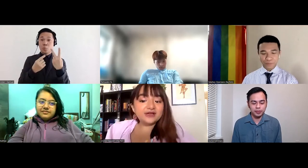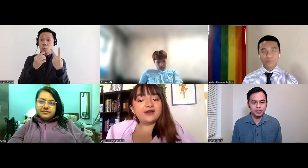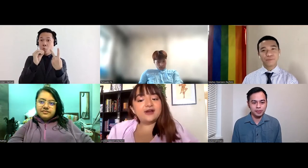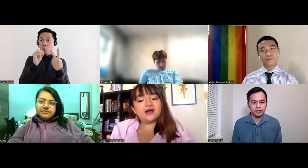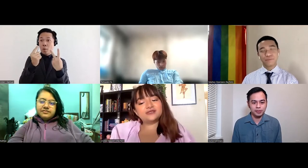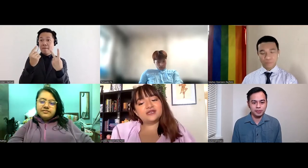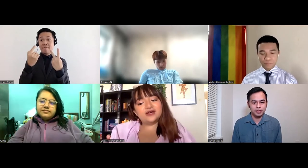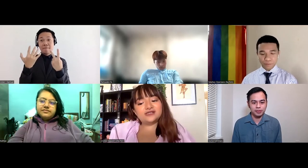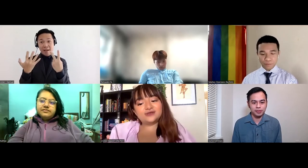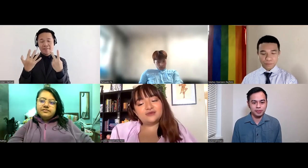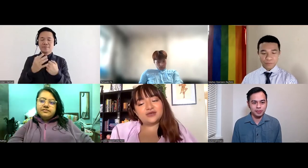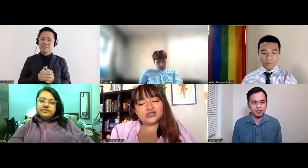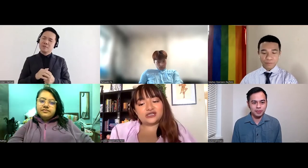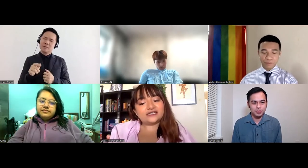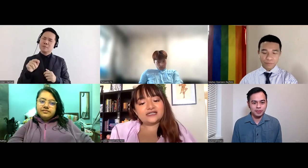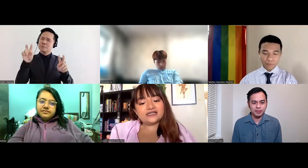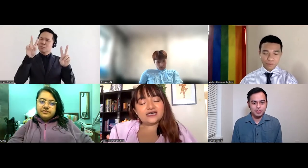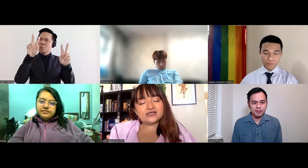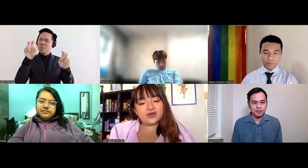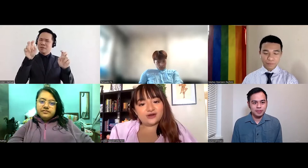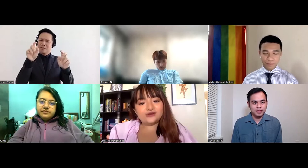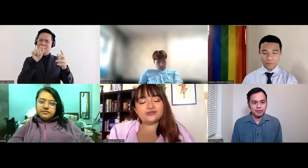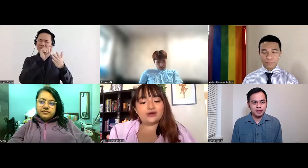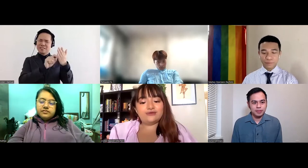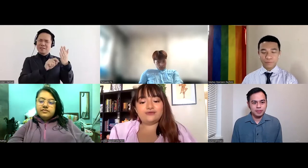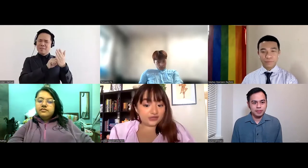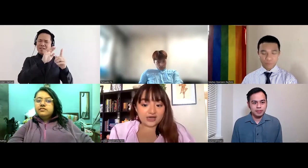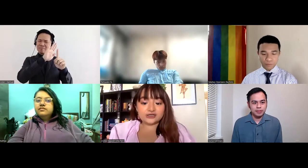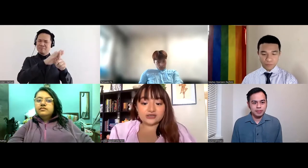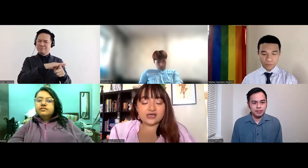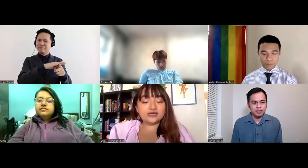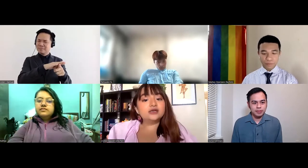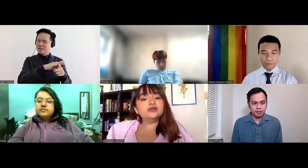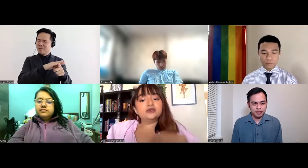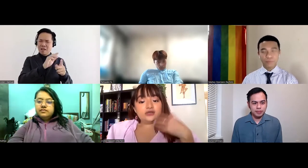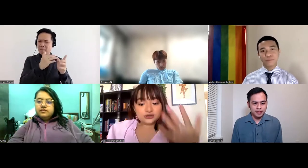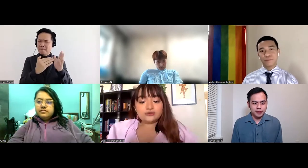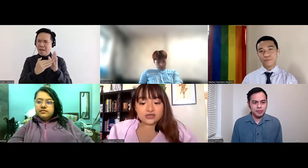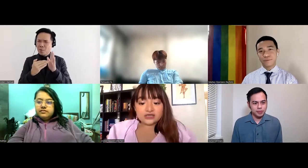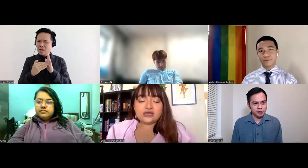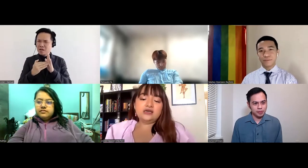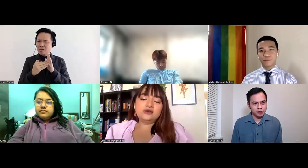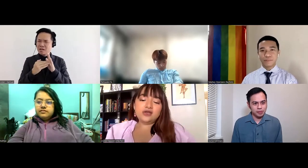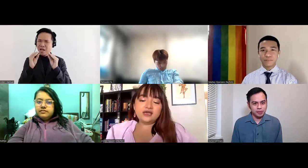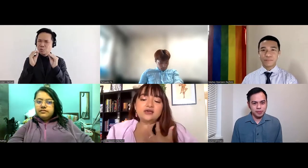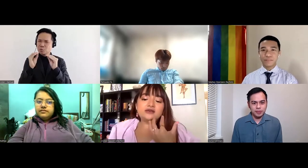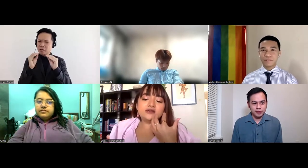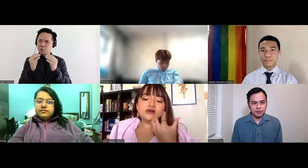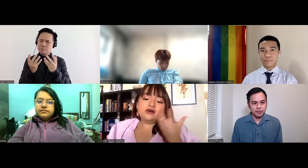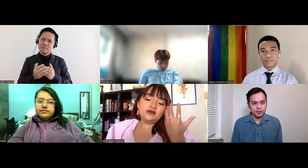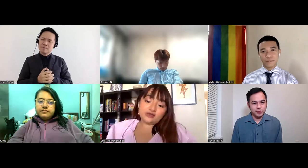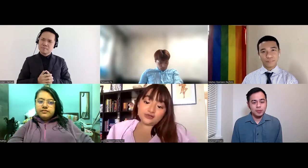people care about stigma and discrimination as barriers of education and to really create